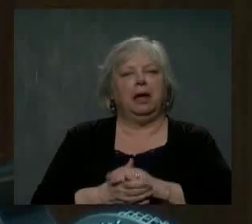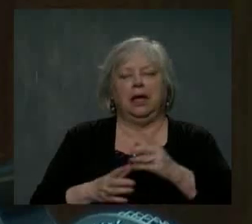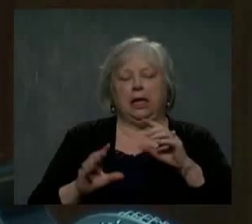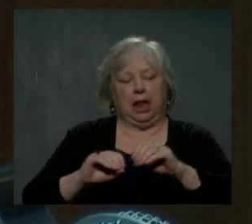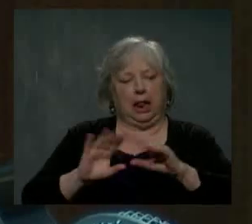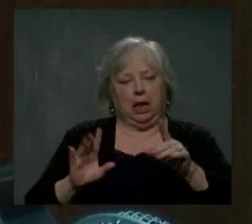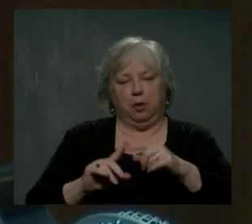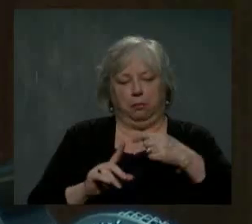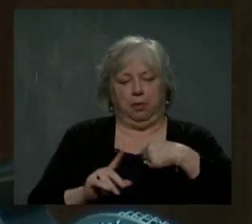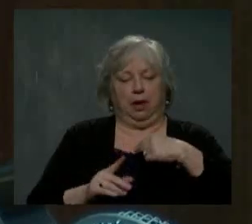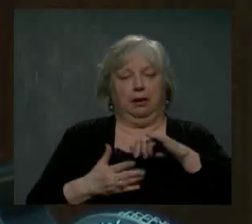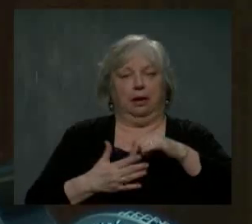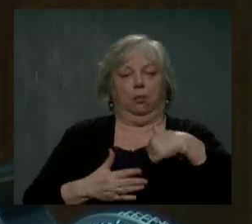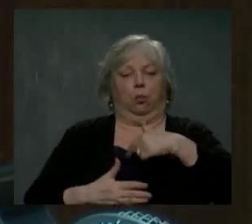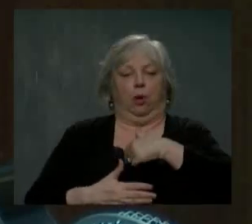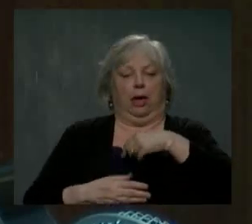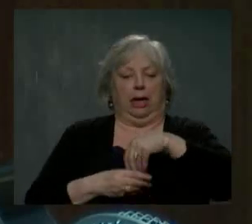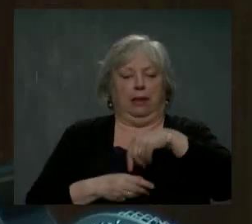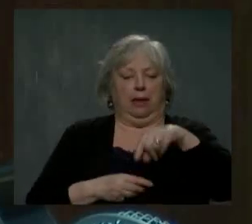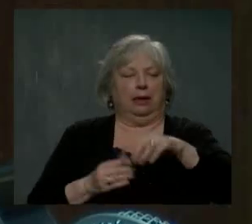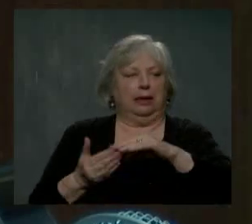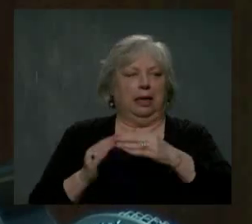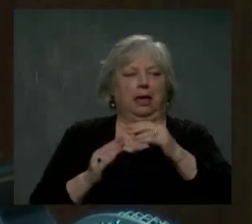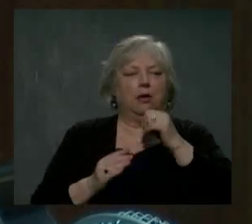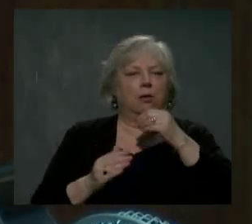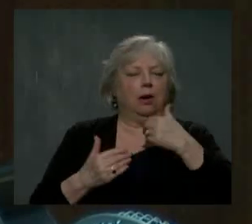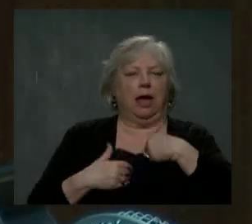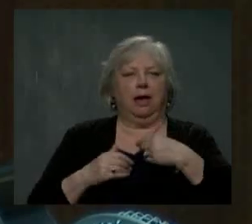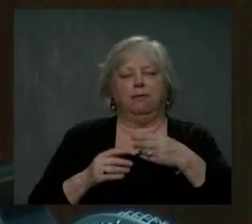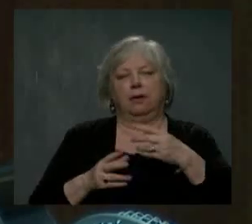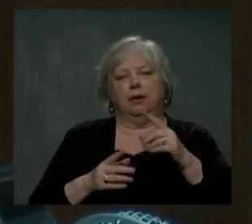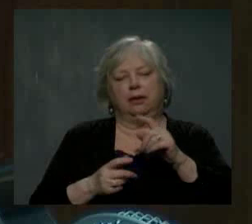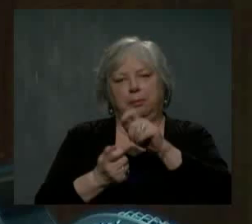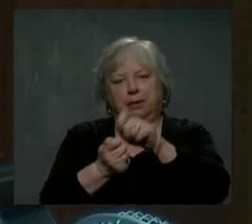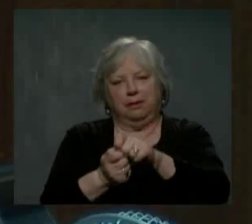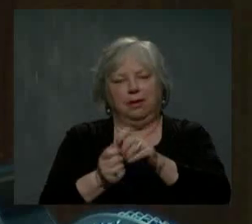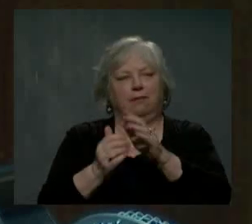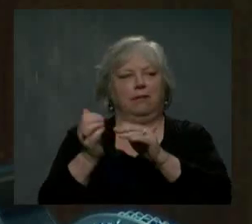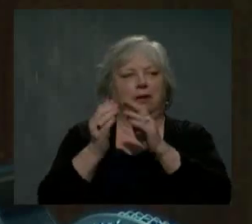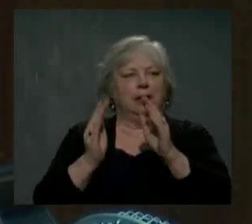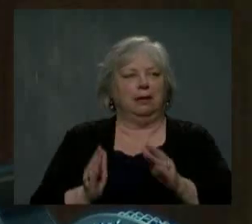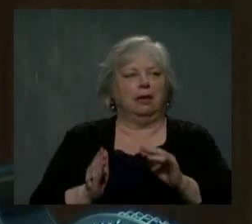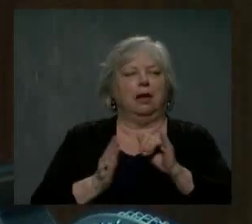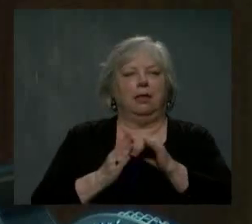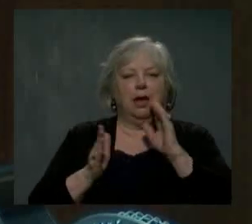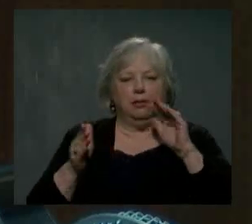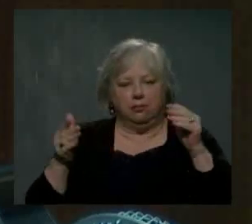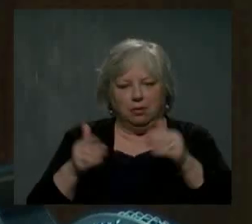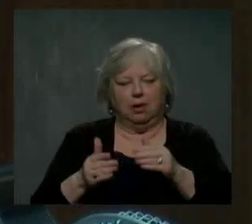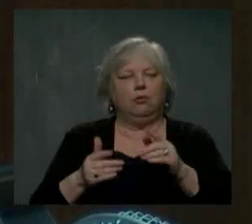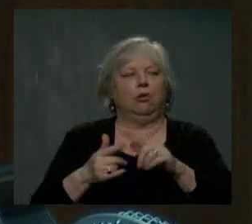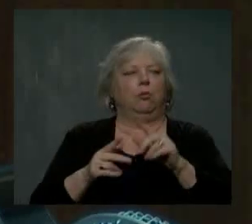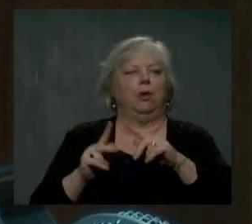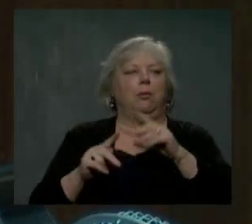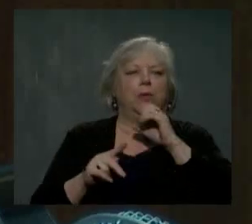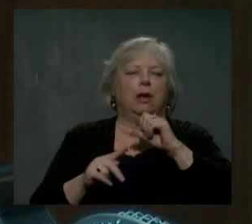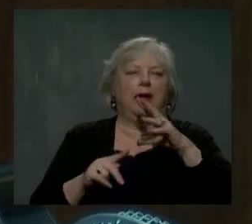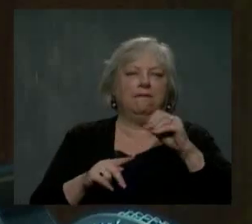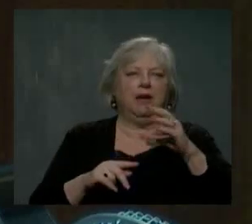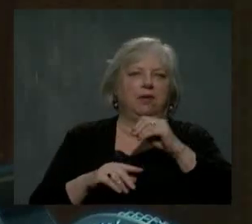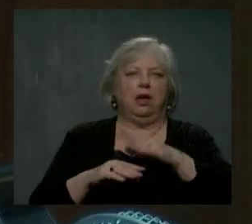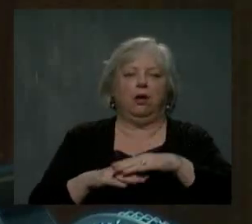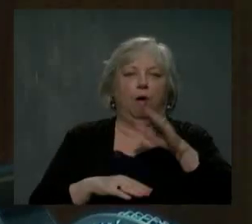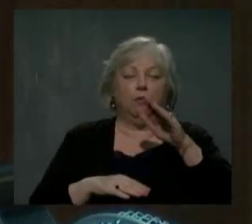this city do not have a designated facility that simply addresses people 50 years and older. We do not.